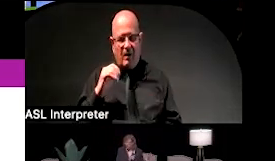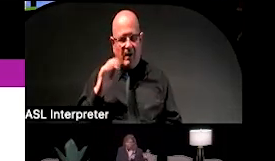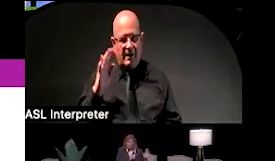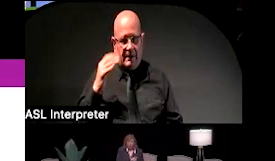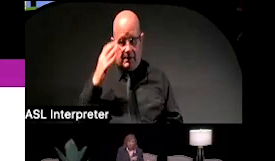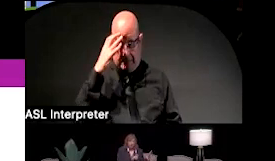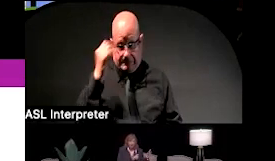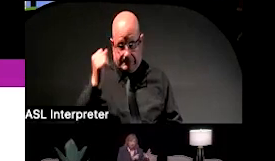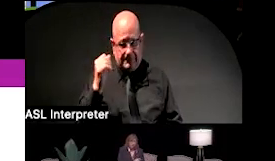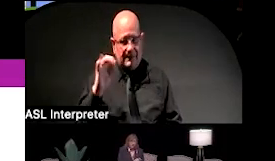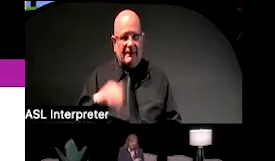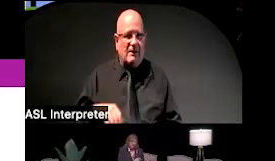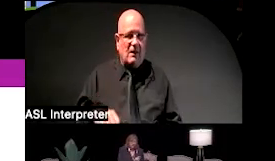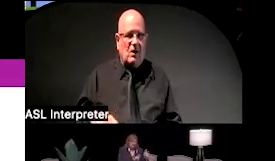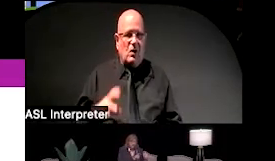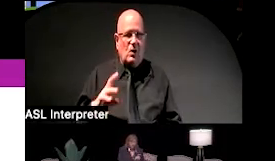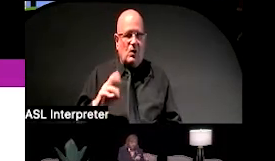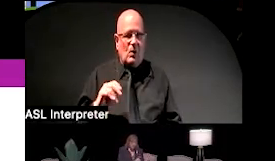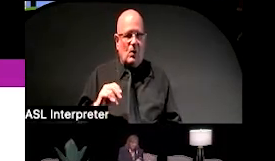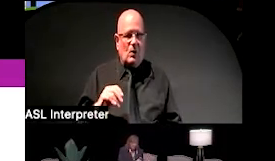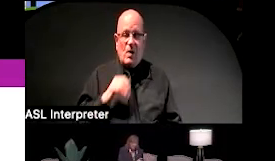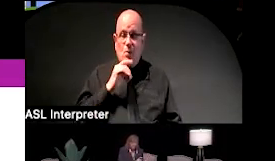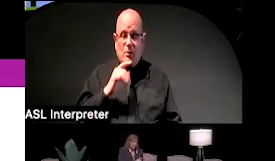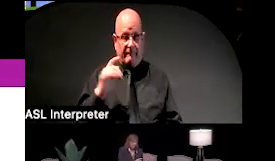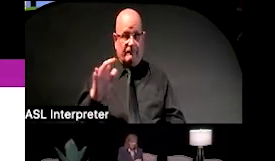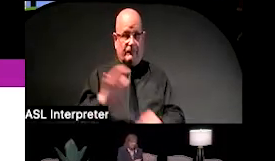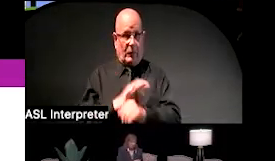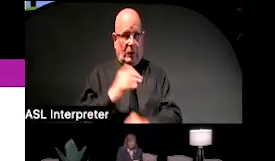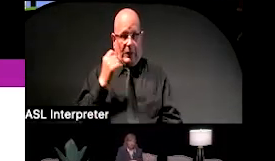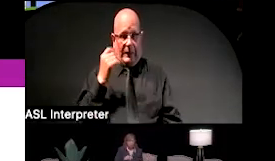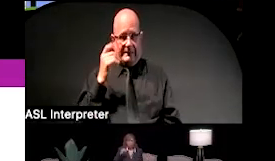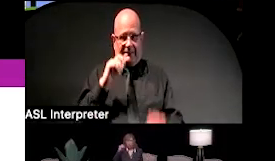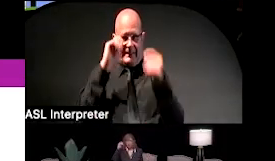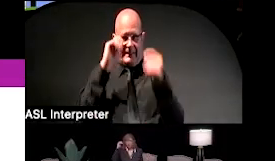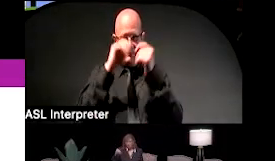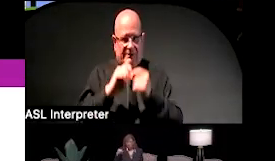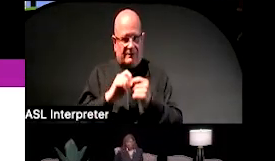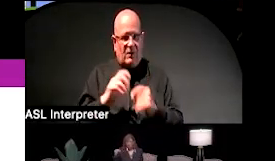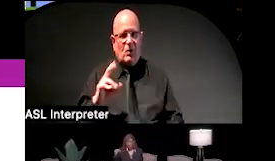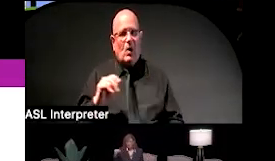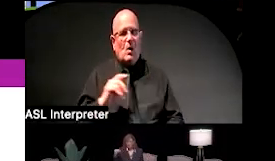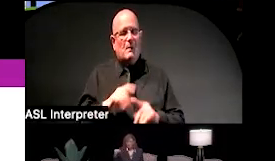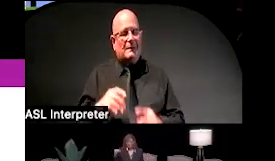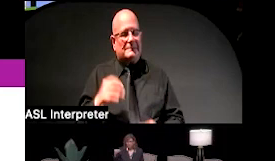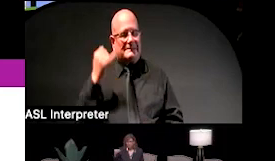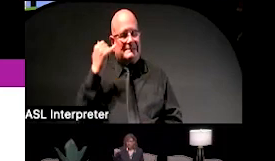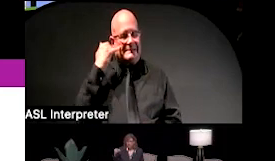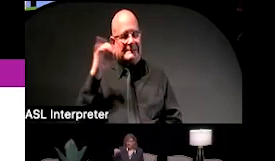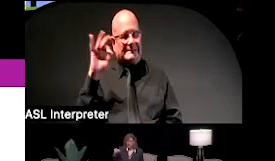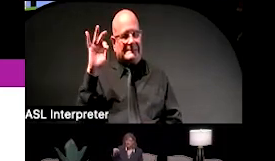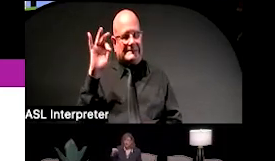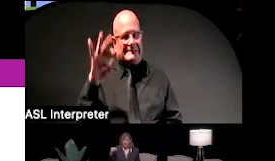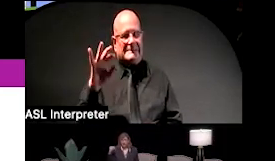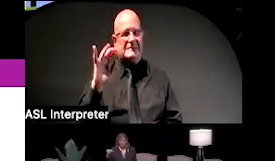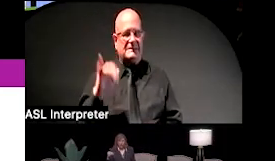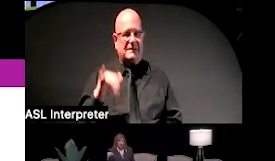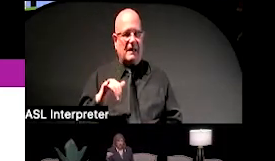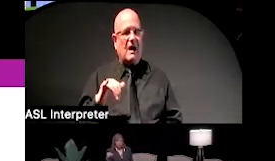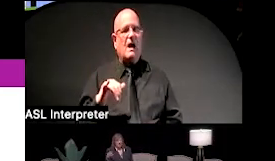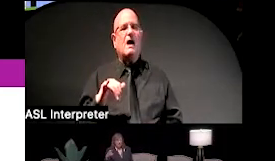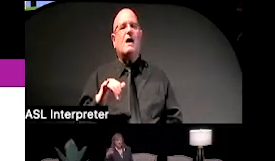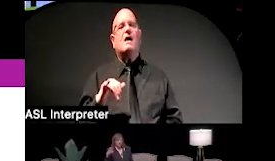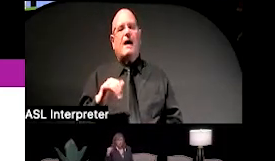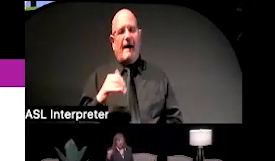remember or really understand the specifics of. But what I want people to understand is that there